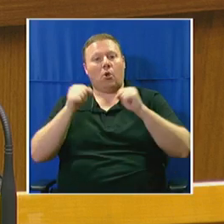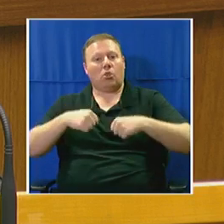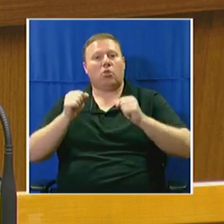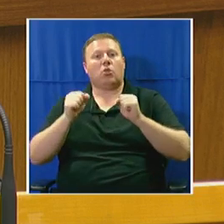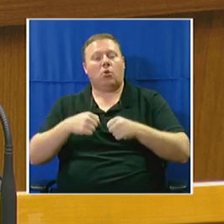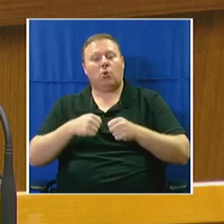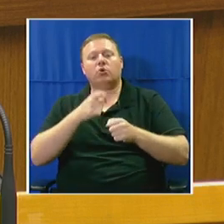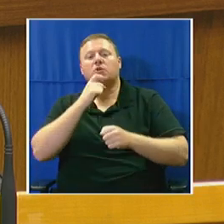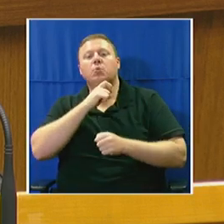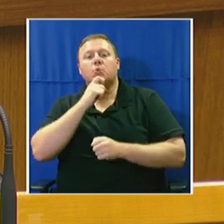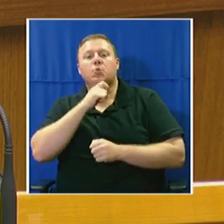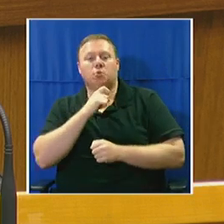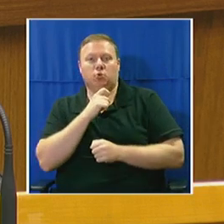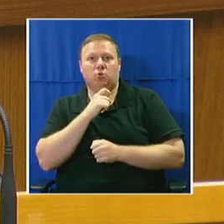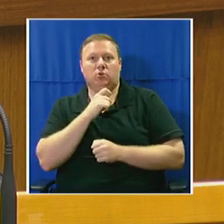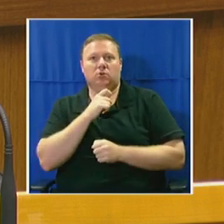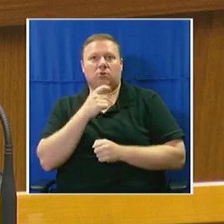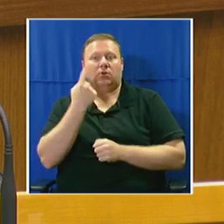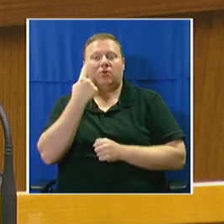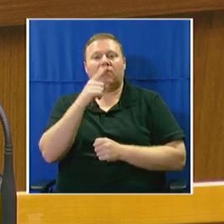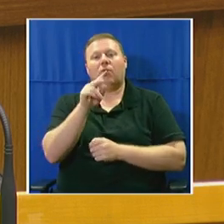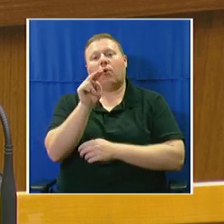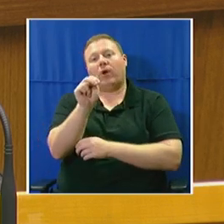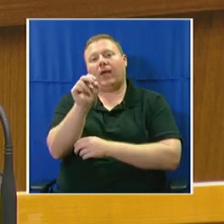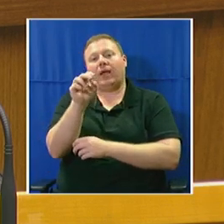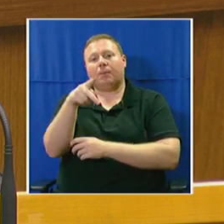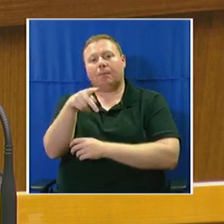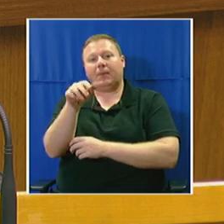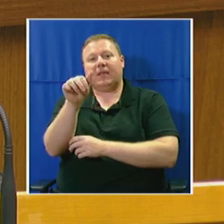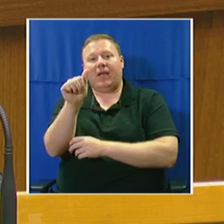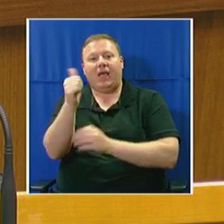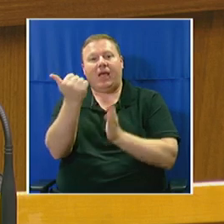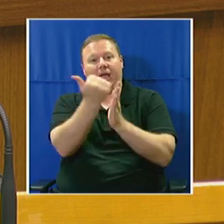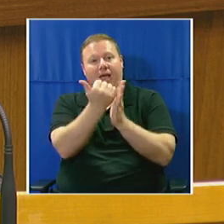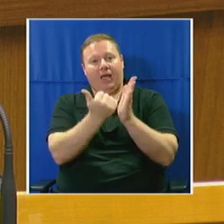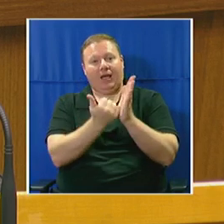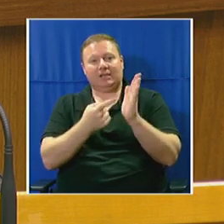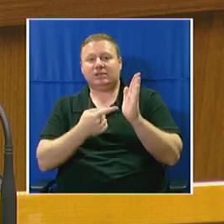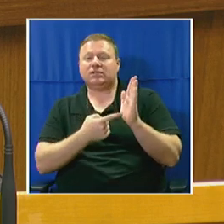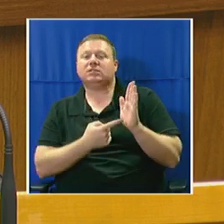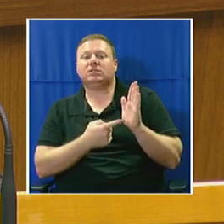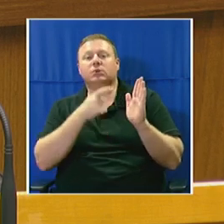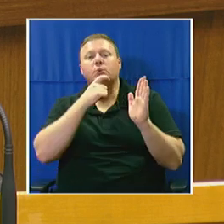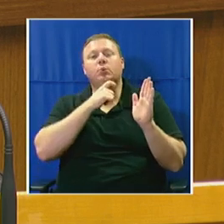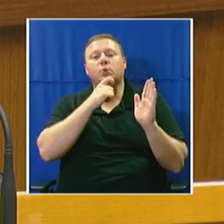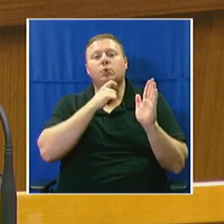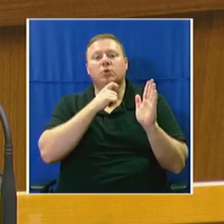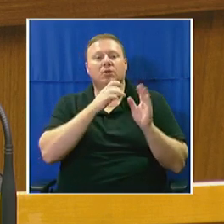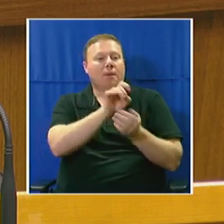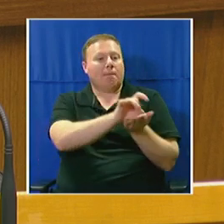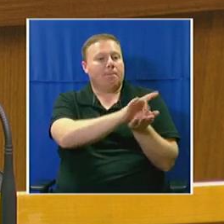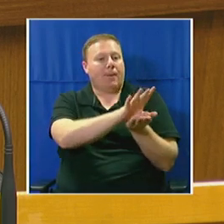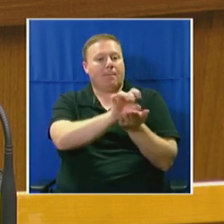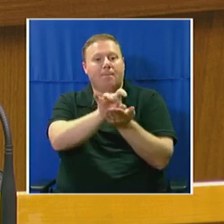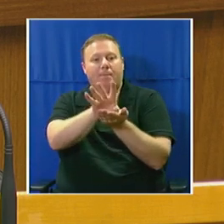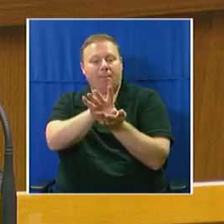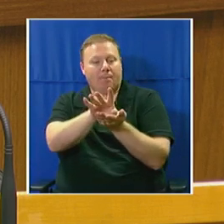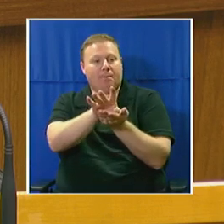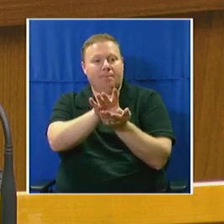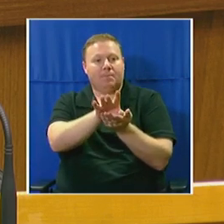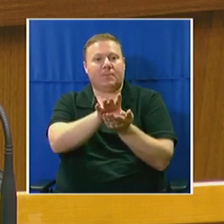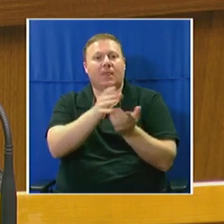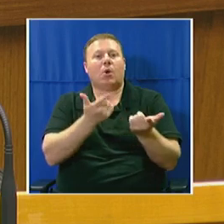president of the Republic of South Africa lawfully and in accordance with Jee process exercised